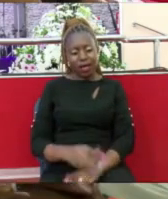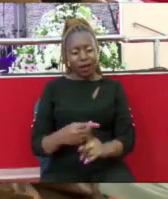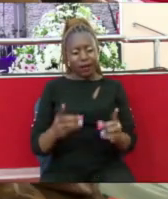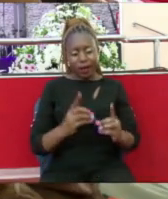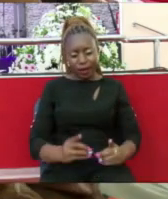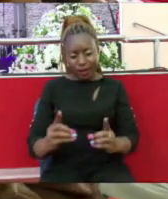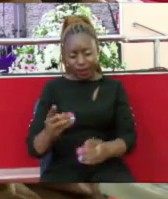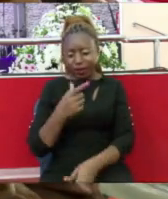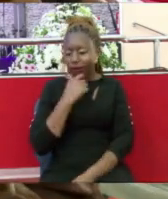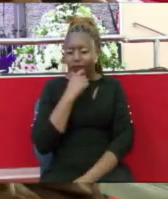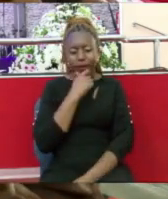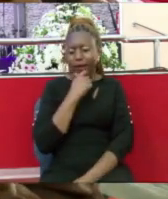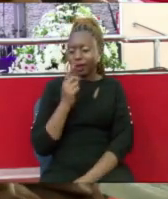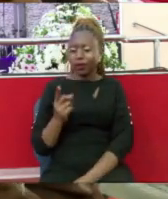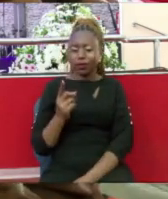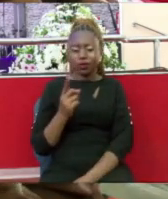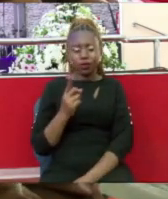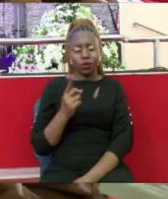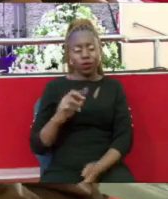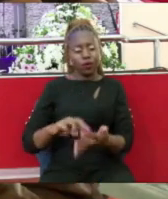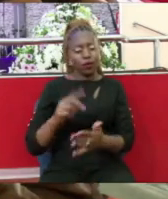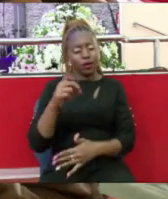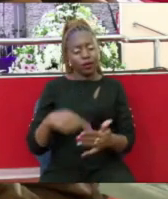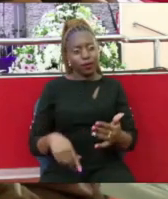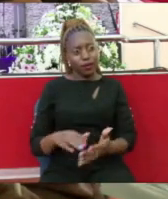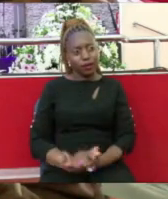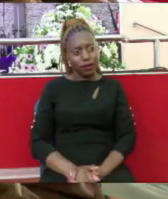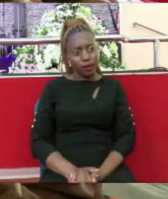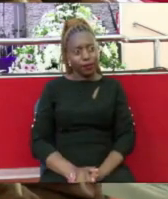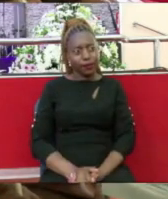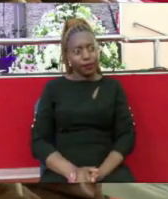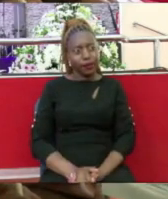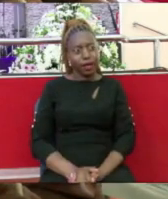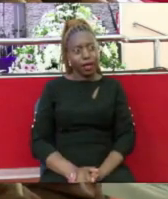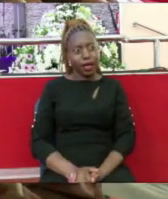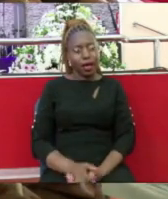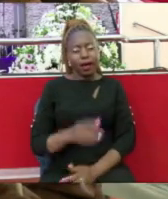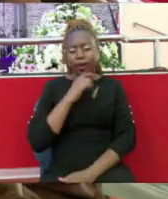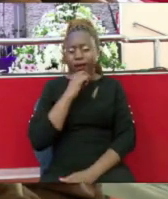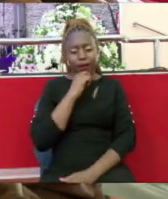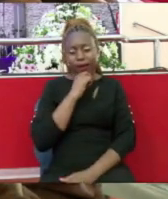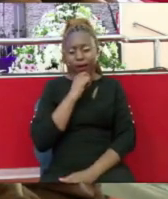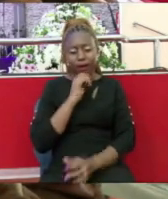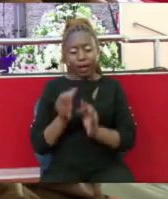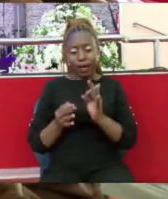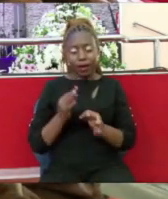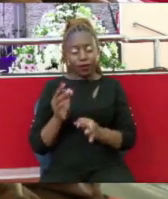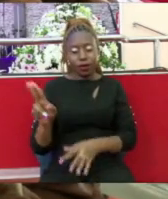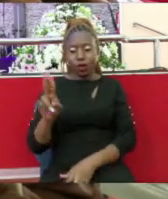talking about? Wakashangaa unasema nini? And also they wondered, should we spend all that amount of money because of feeding